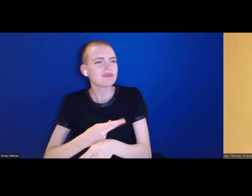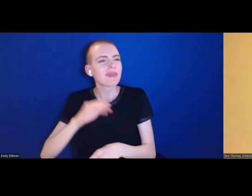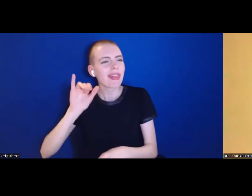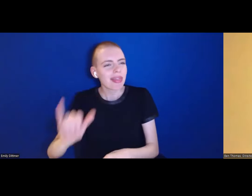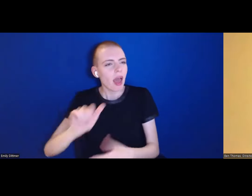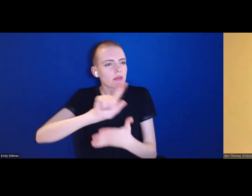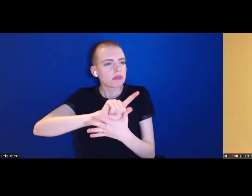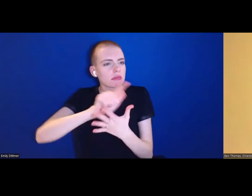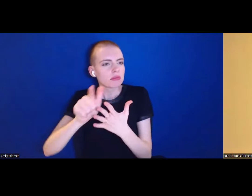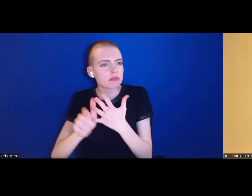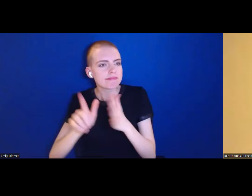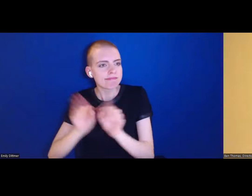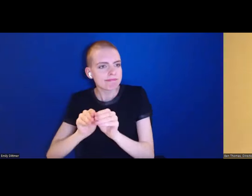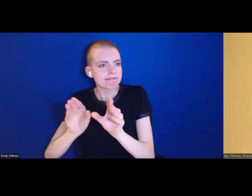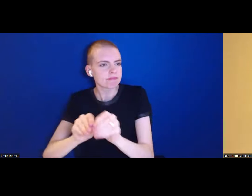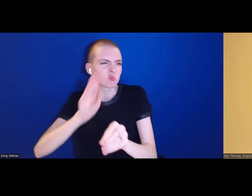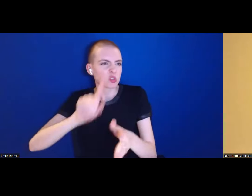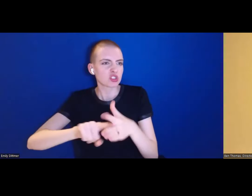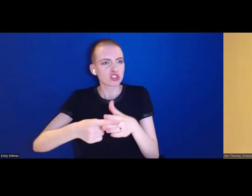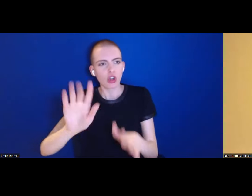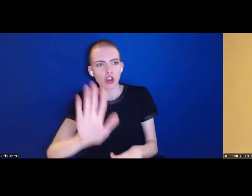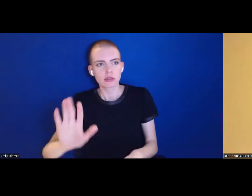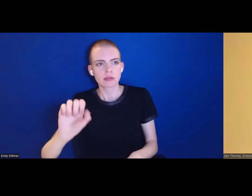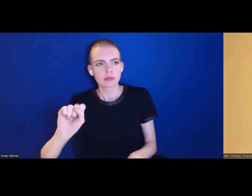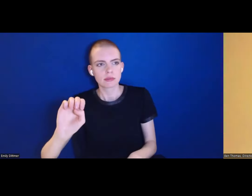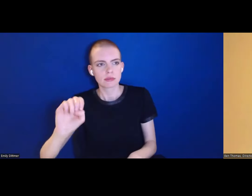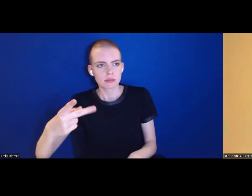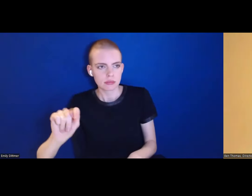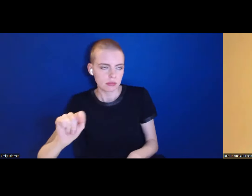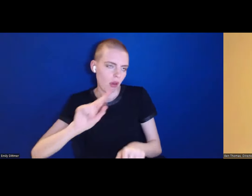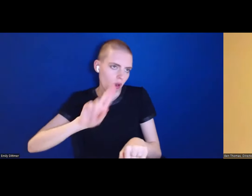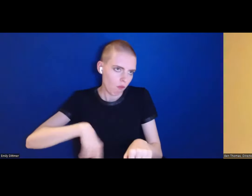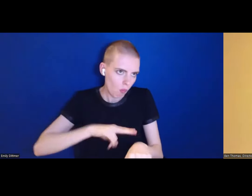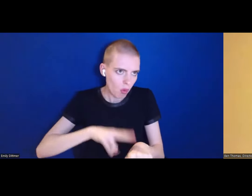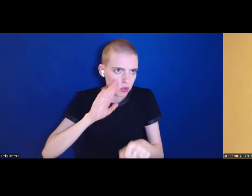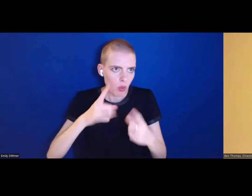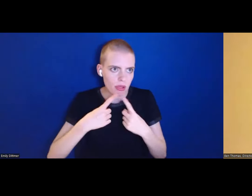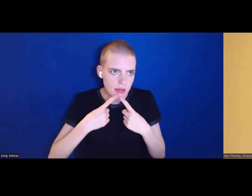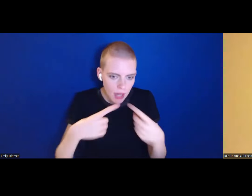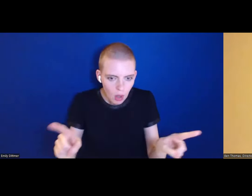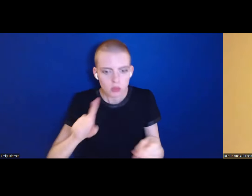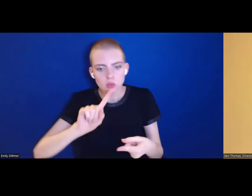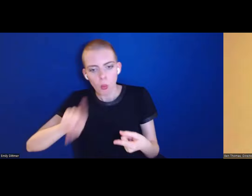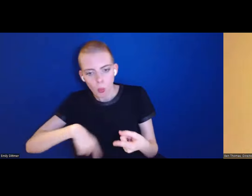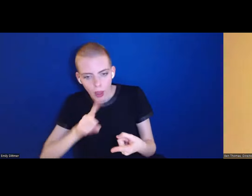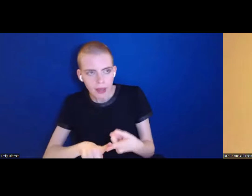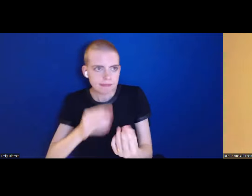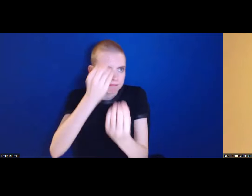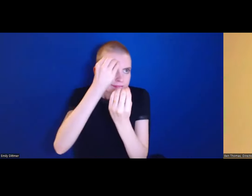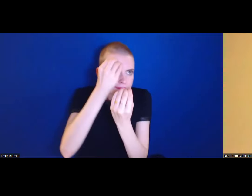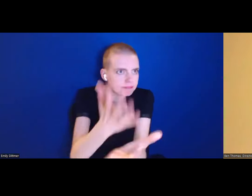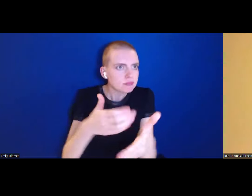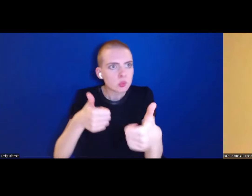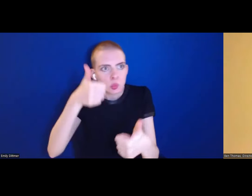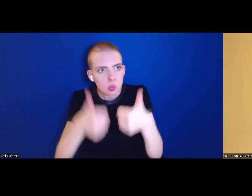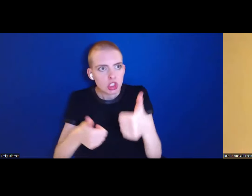but as always, we will announce early and often so that you'll be fully aware of what lectures are coming up.